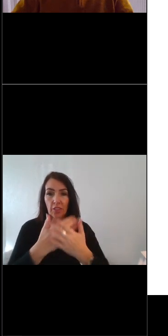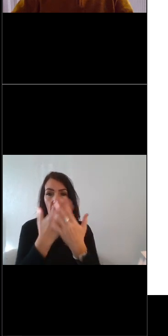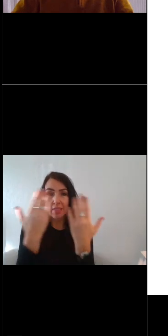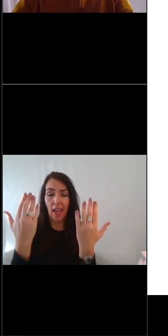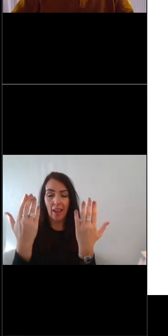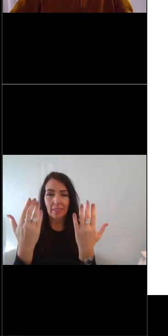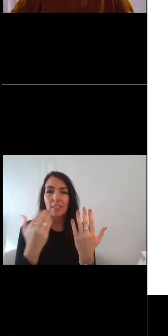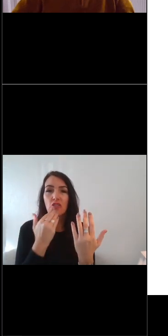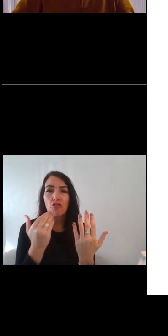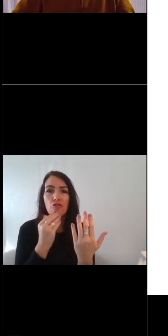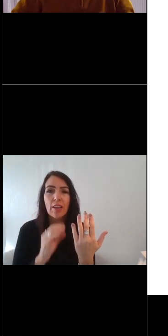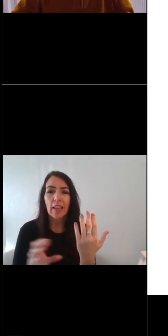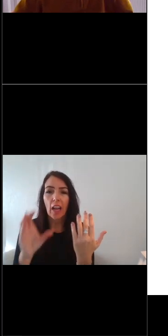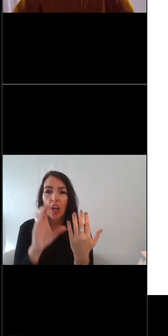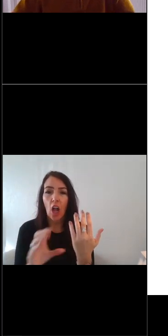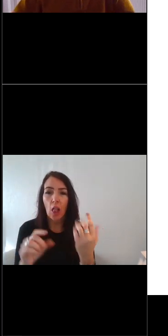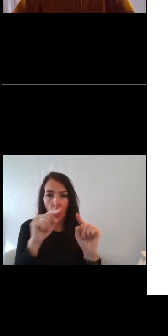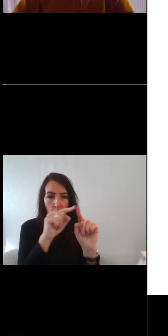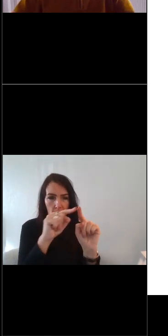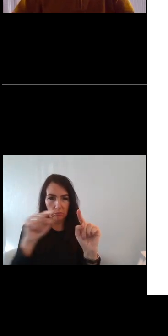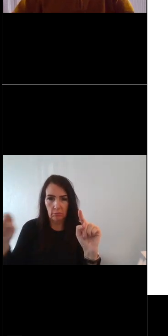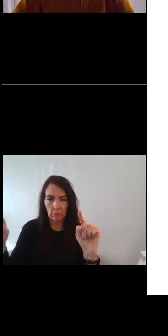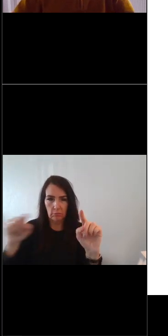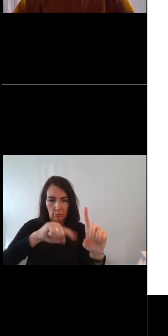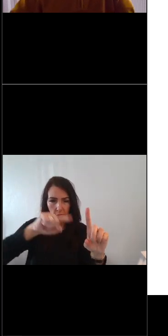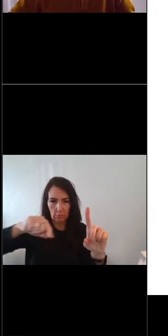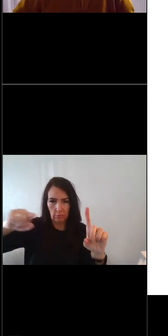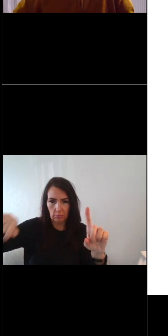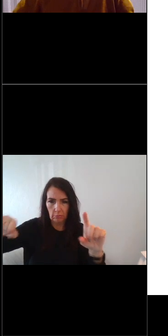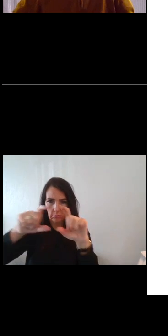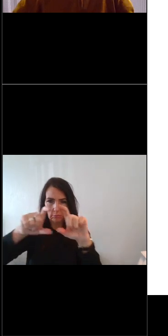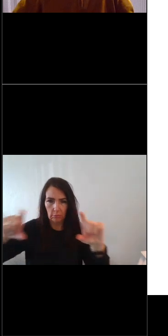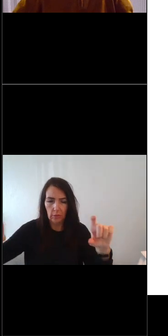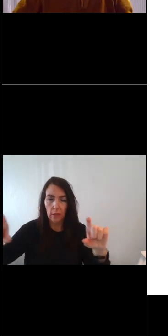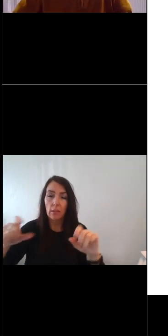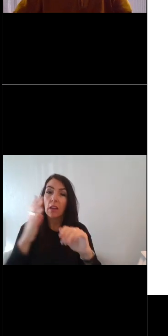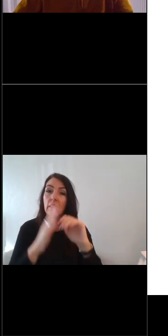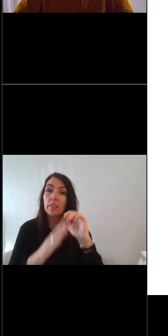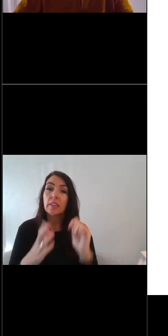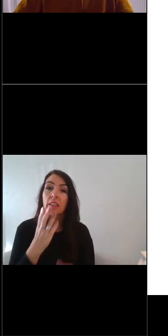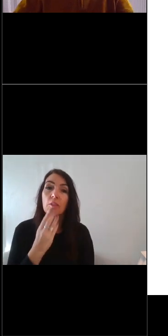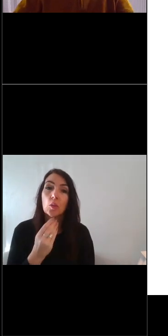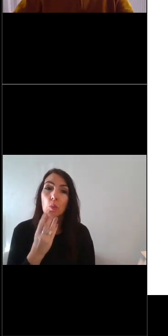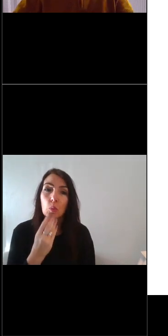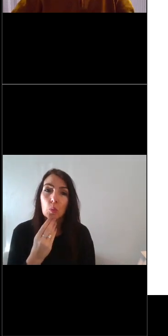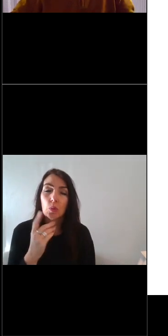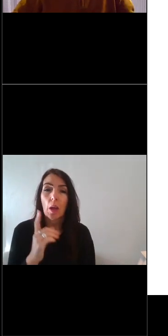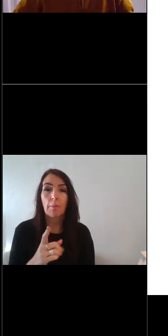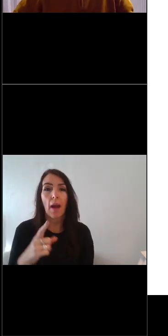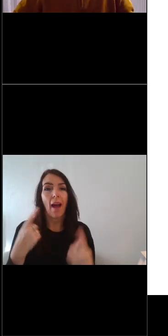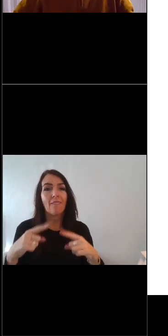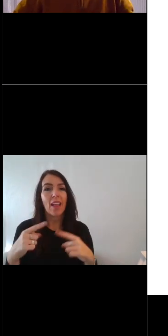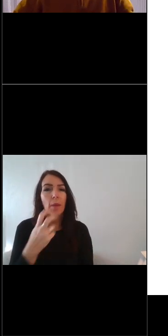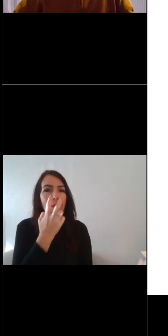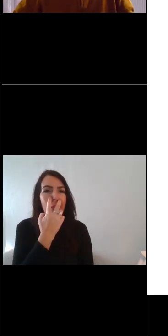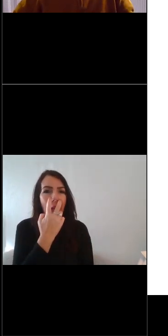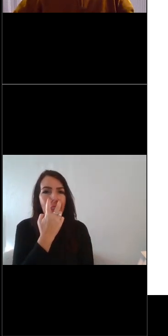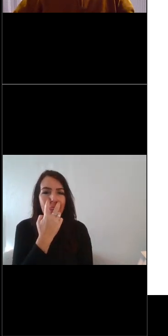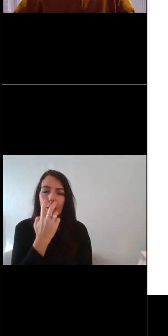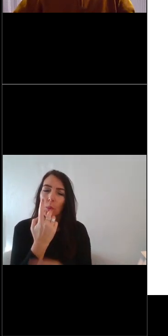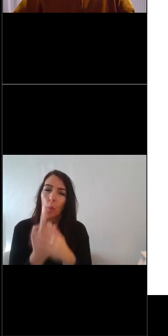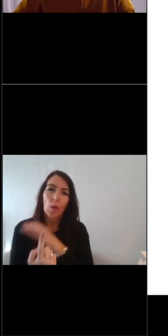that's energy that isn't ever used, but it's actually of energy that's only available at night. So the light blue is the